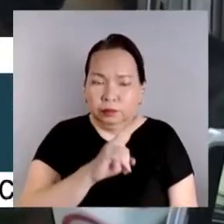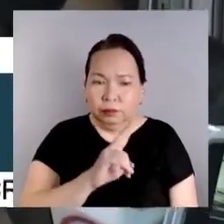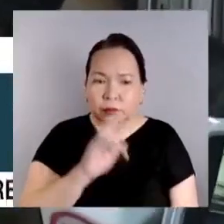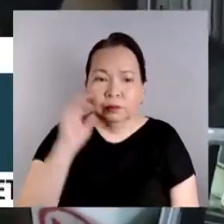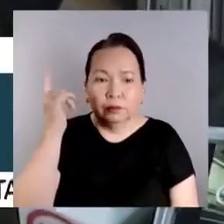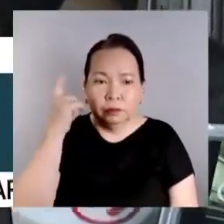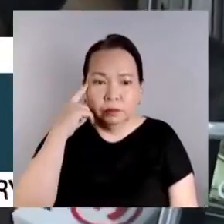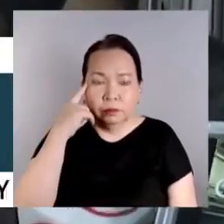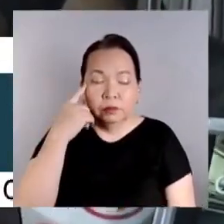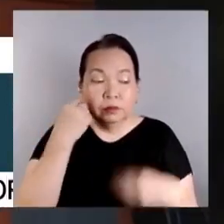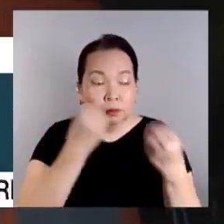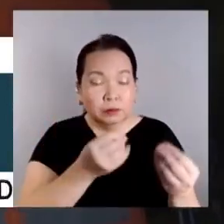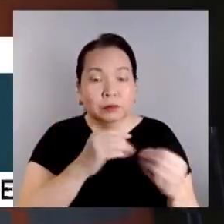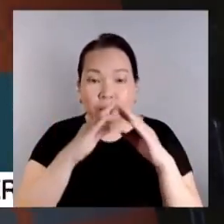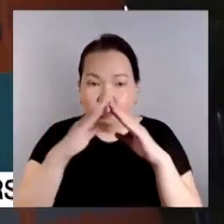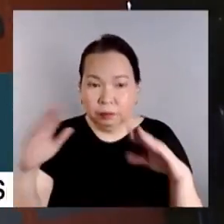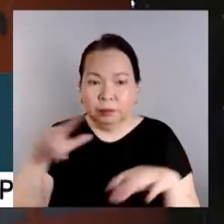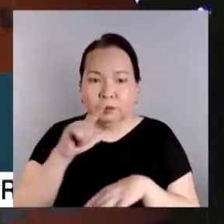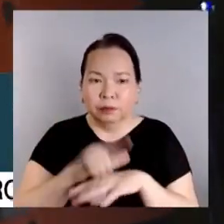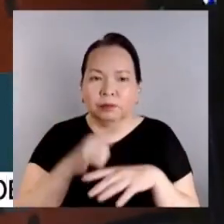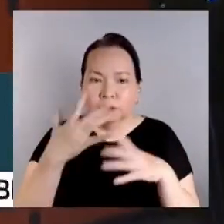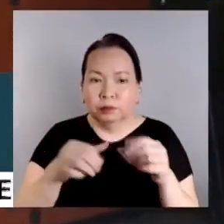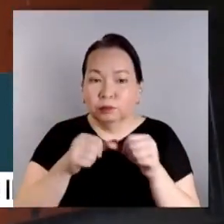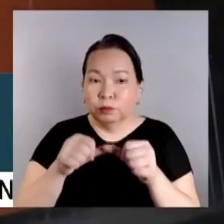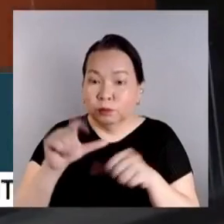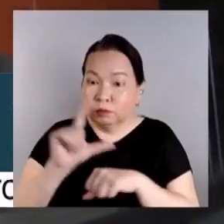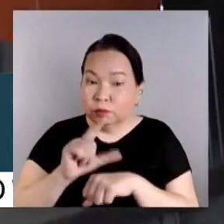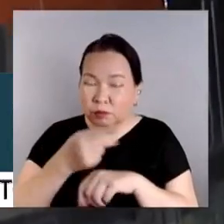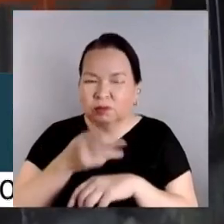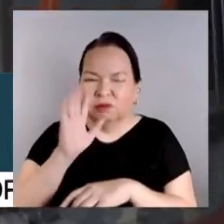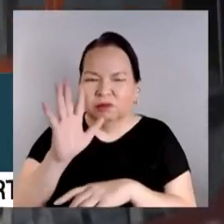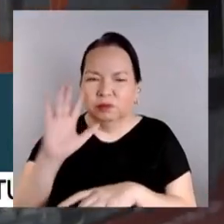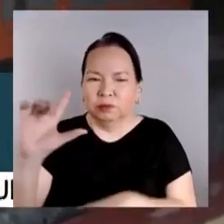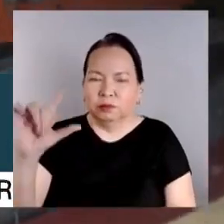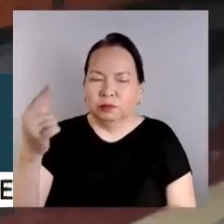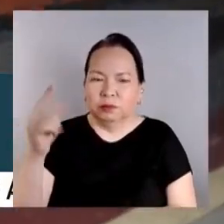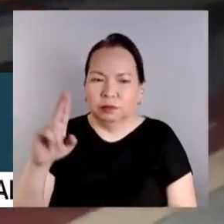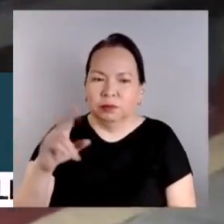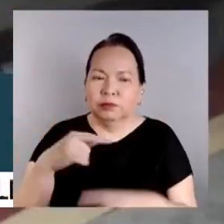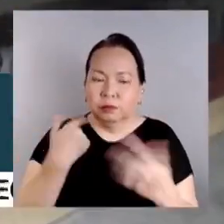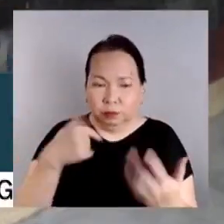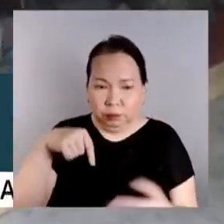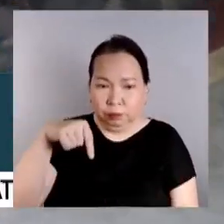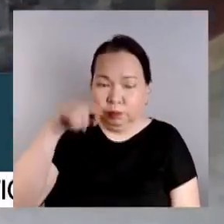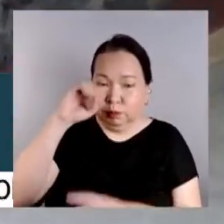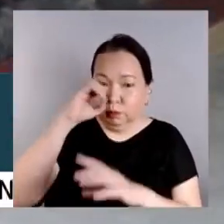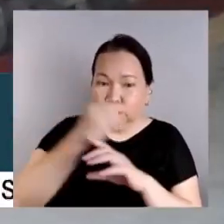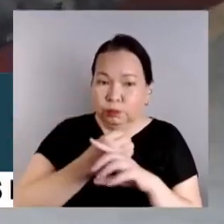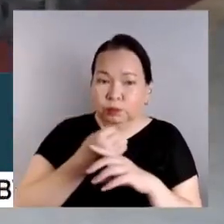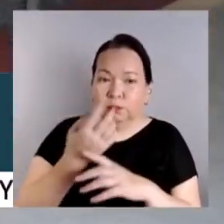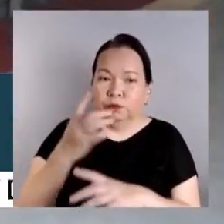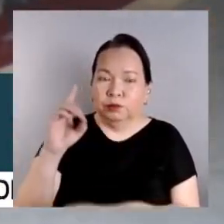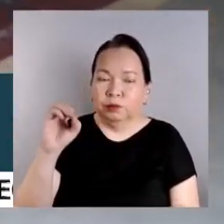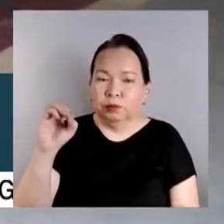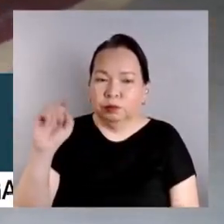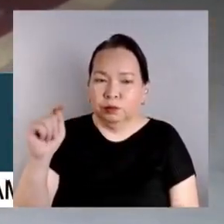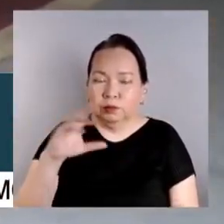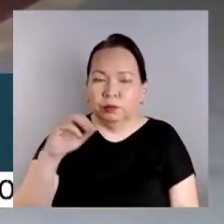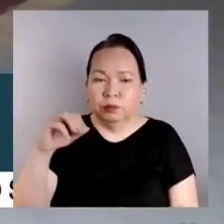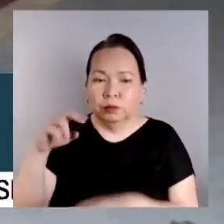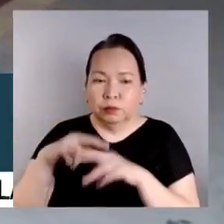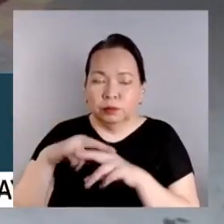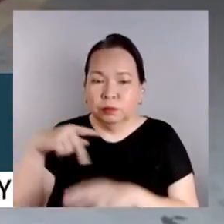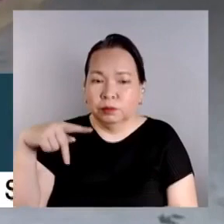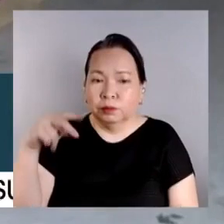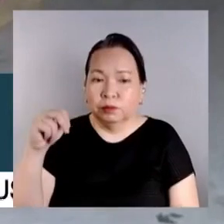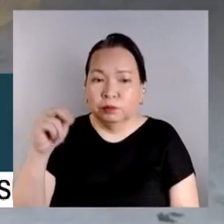bahay, lupa. This coming October, the DOTR and the PNR will also be temporarily stopping the operations of its stations